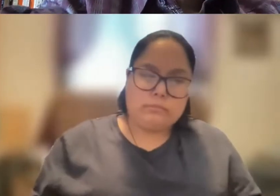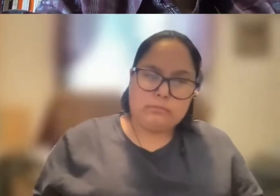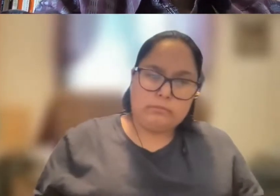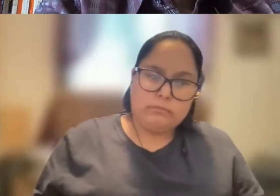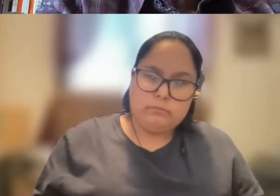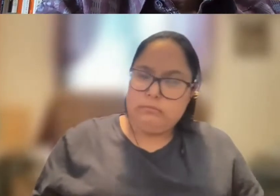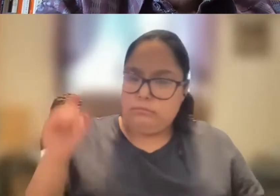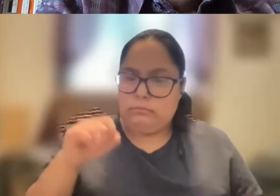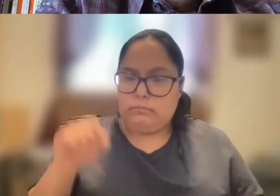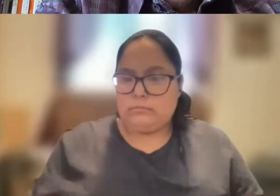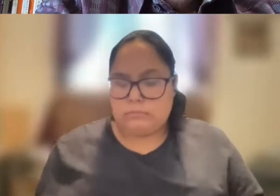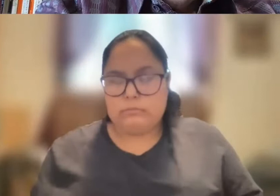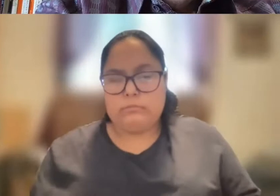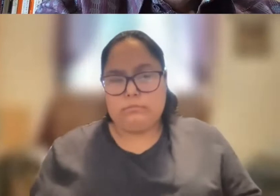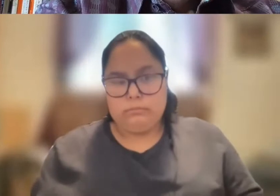did.